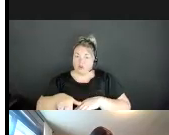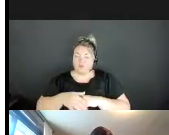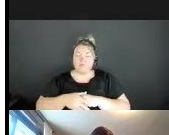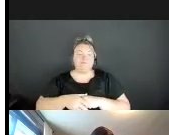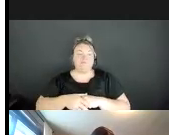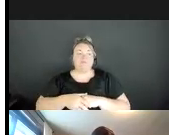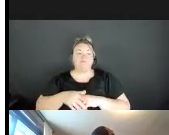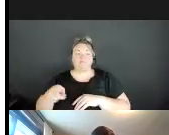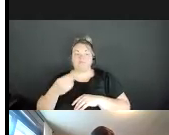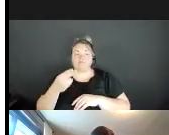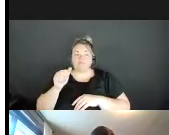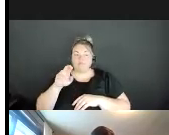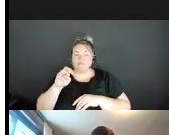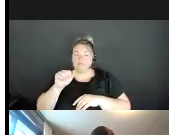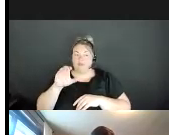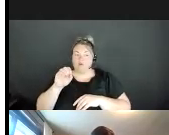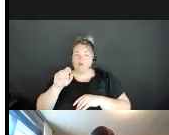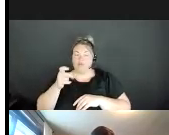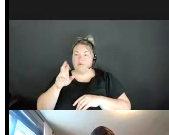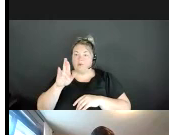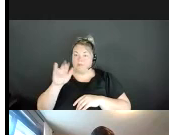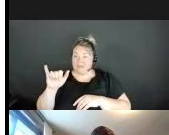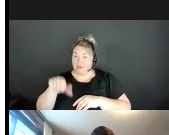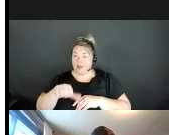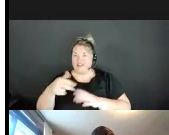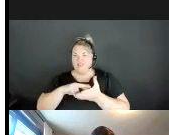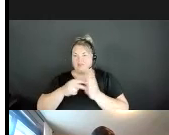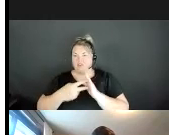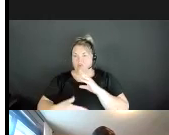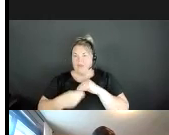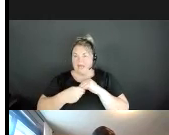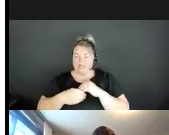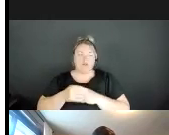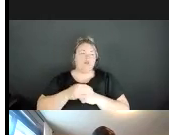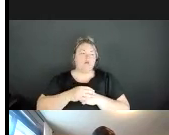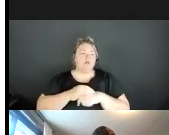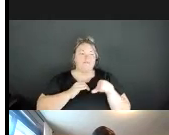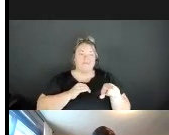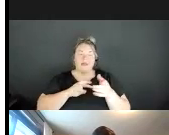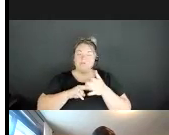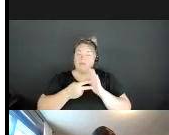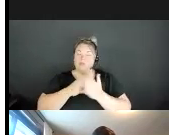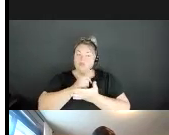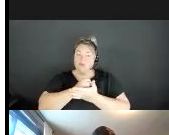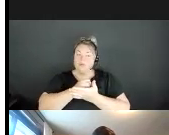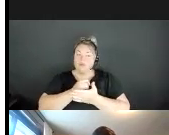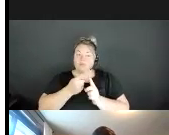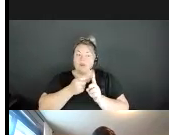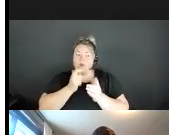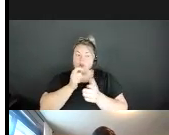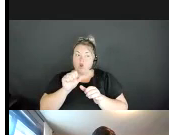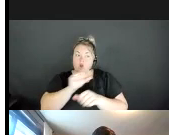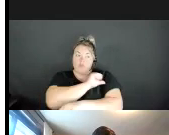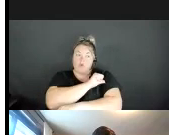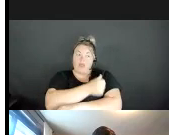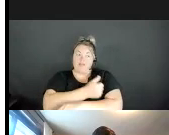Pharmacotherapy is another definition that was added to Chapter 7. And this is the treatment by an authorized practitioner